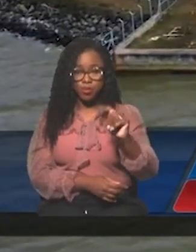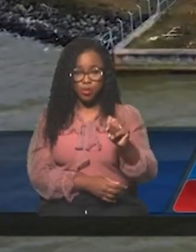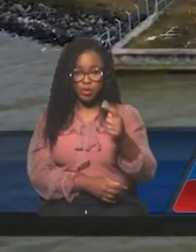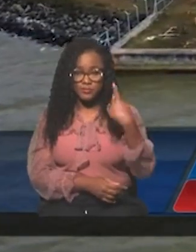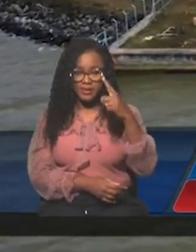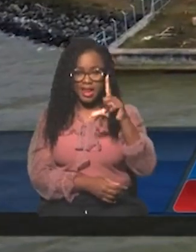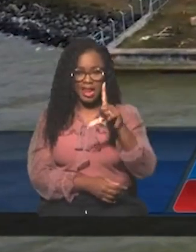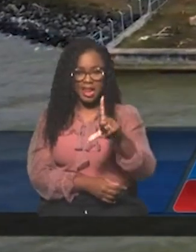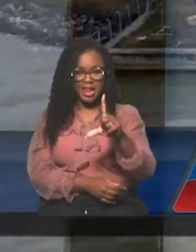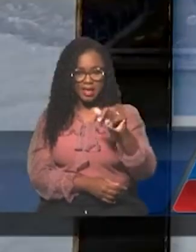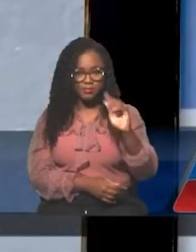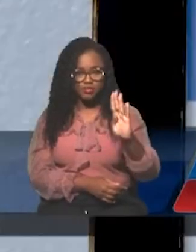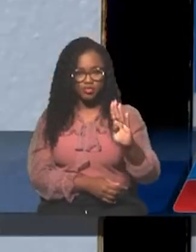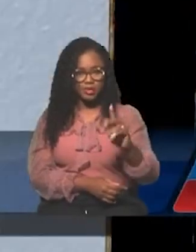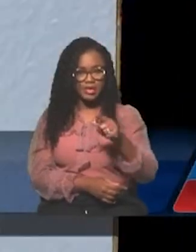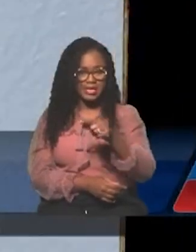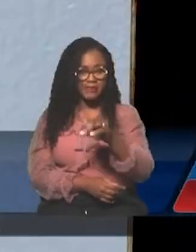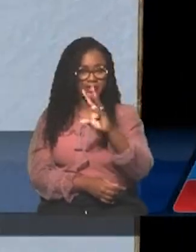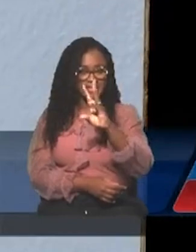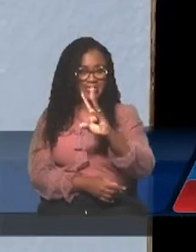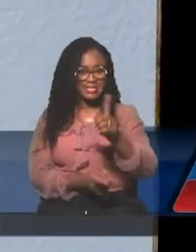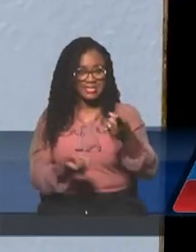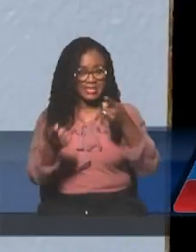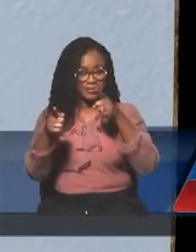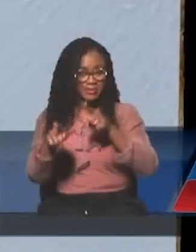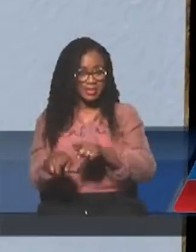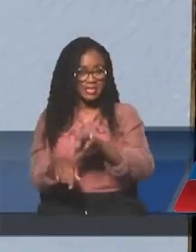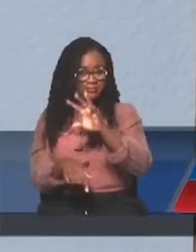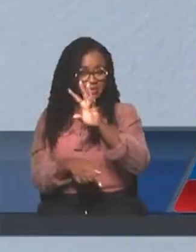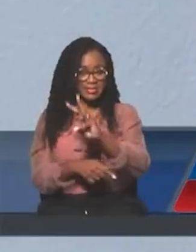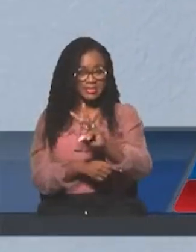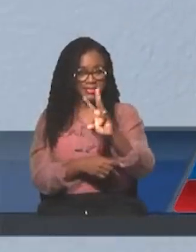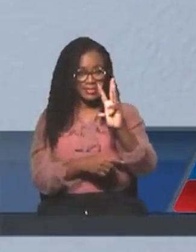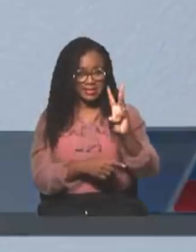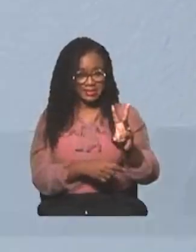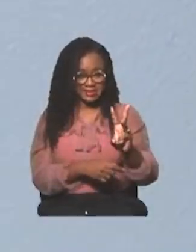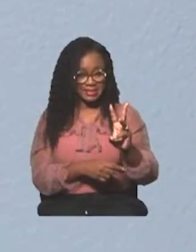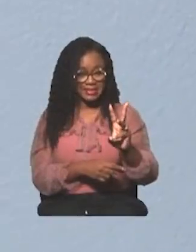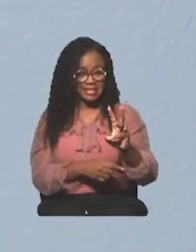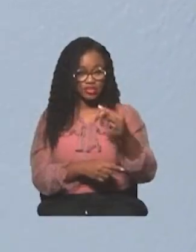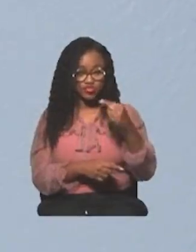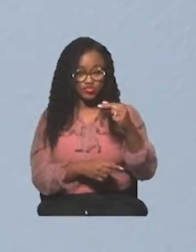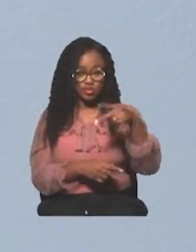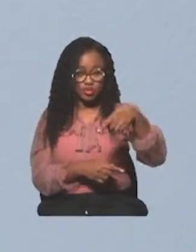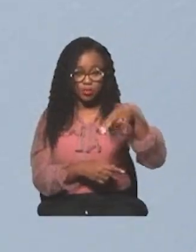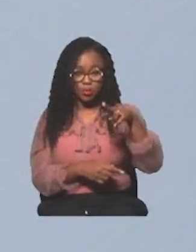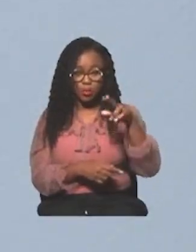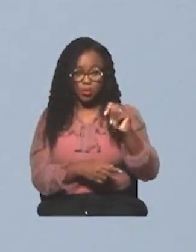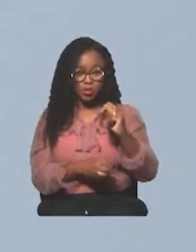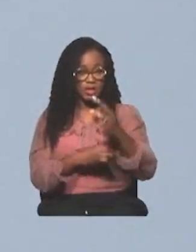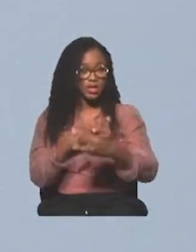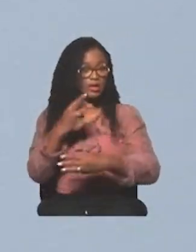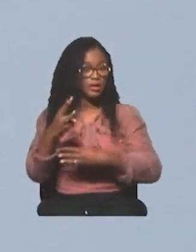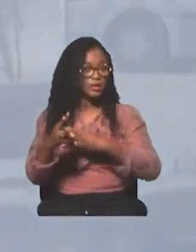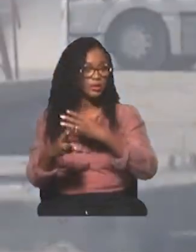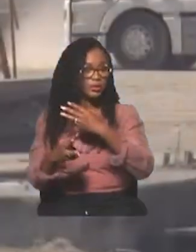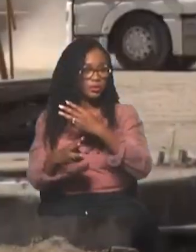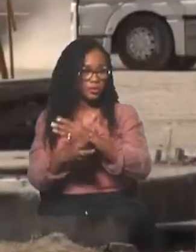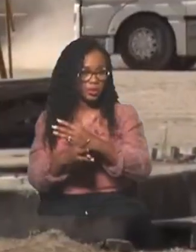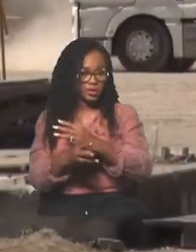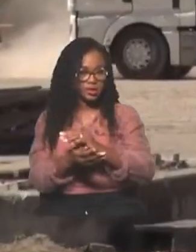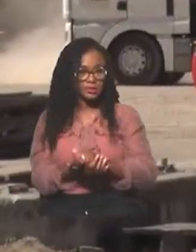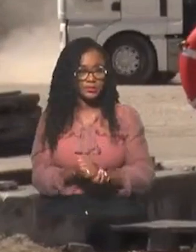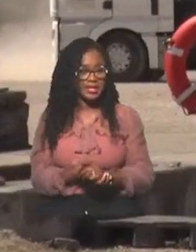the 66th green port in the world to be certified by the Eco-Sustainable Logistics Change, but more significantly,